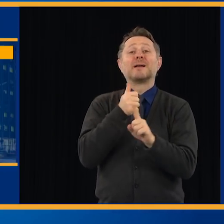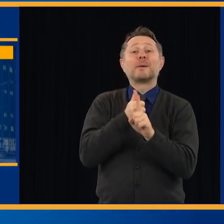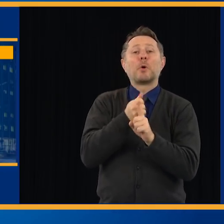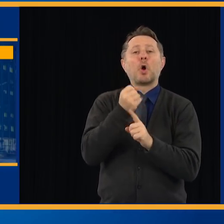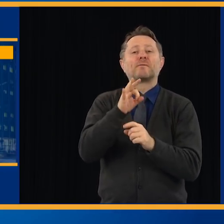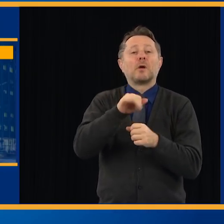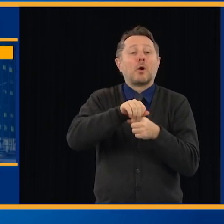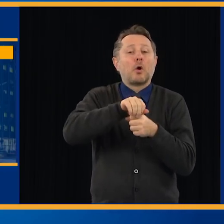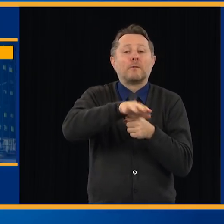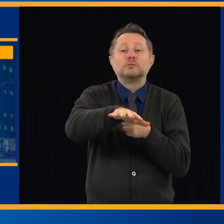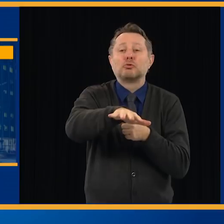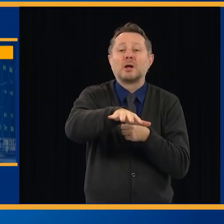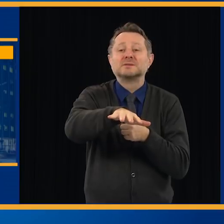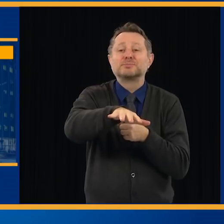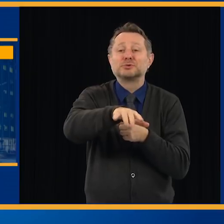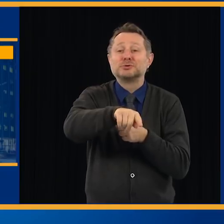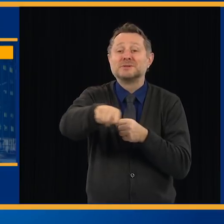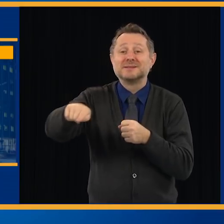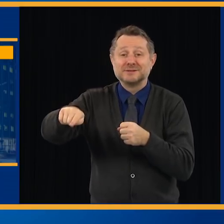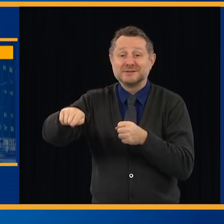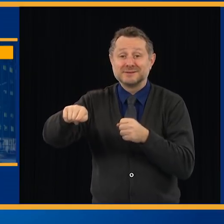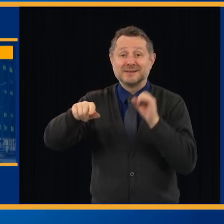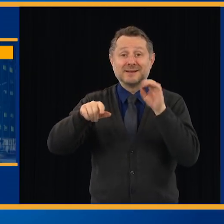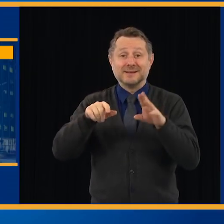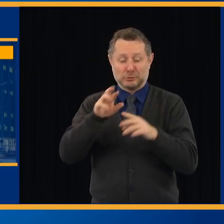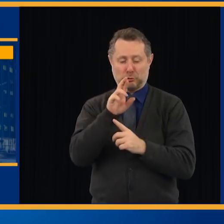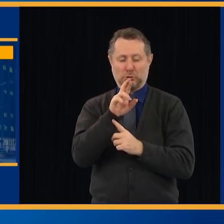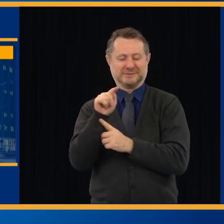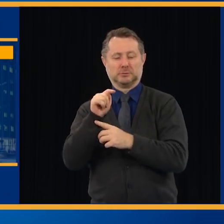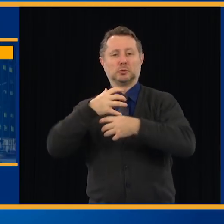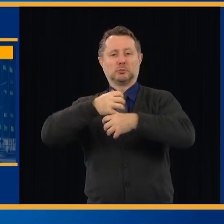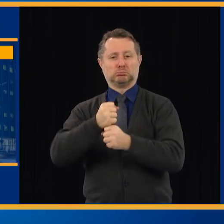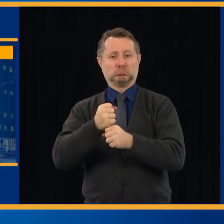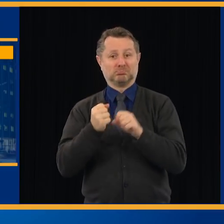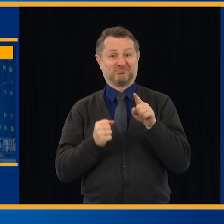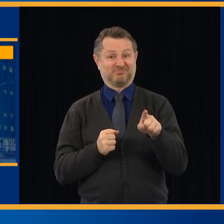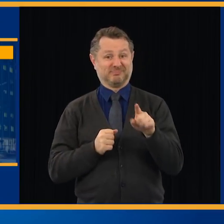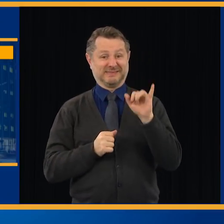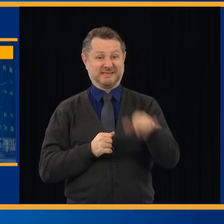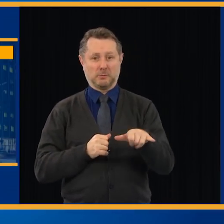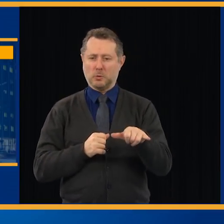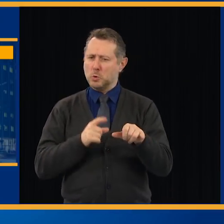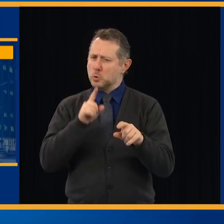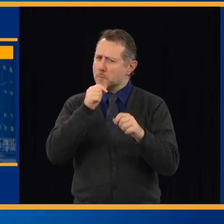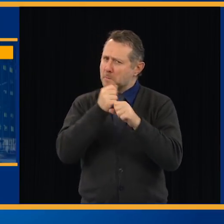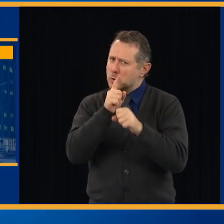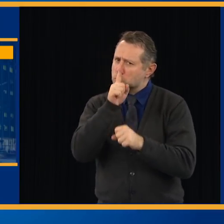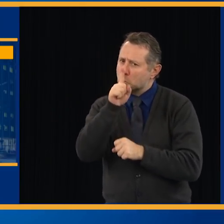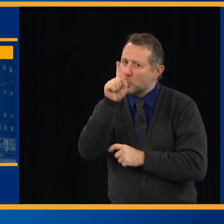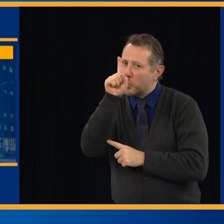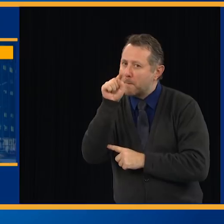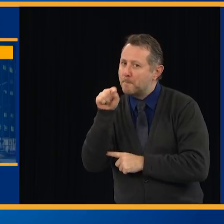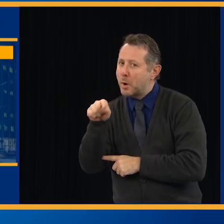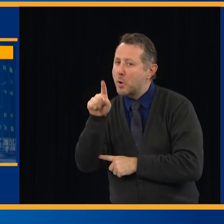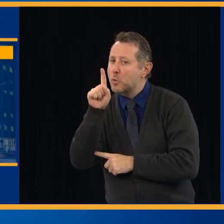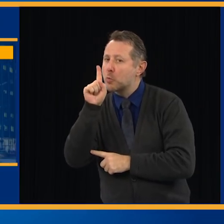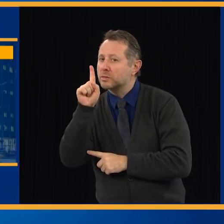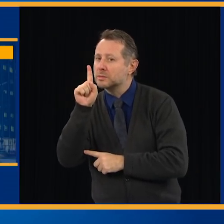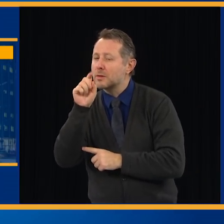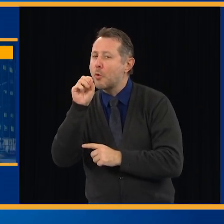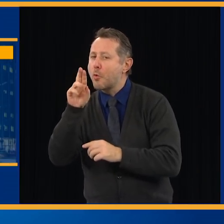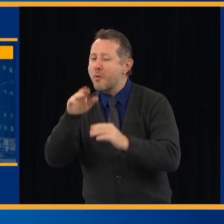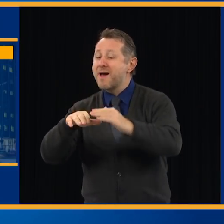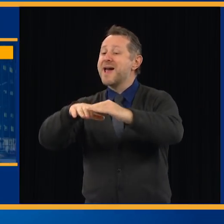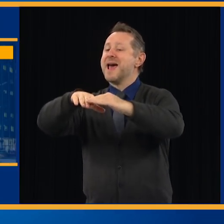transmission, not road and track, rate of transmission has to be 1.1 or less. We just said Germany is